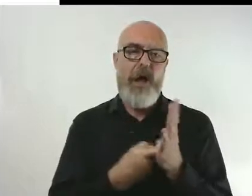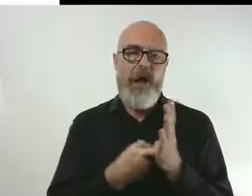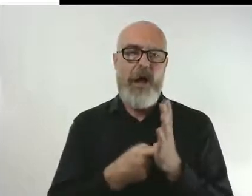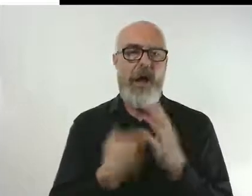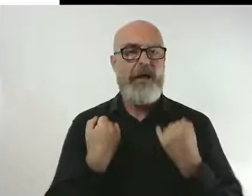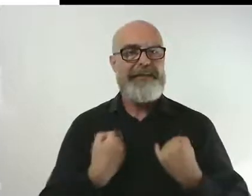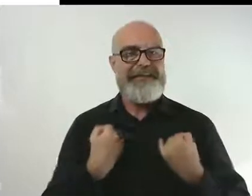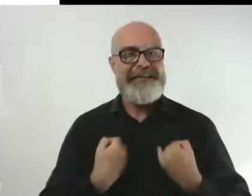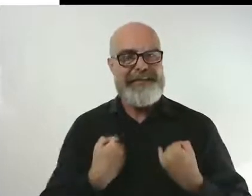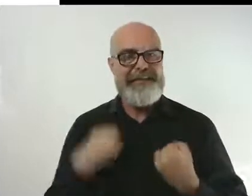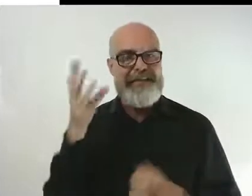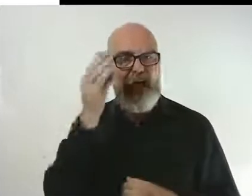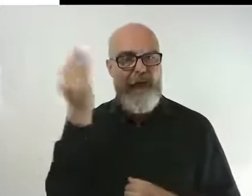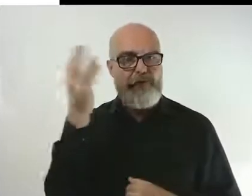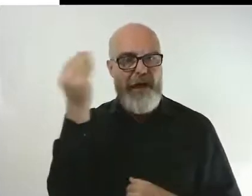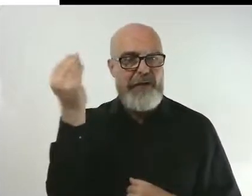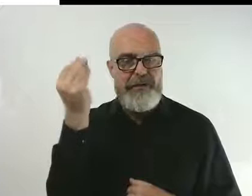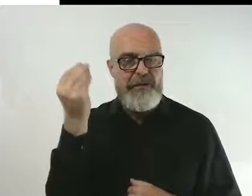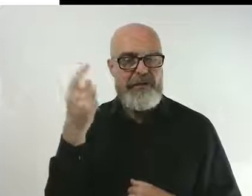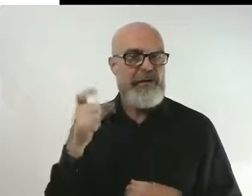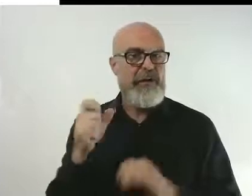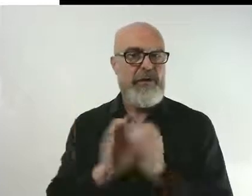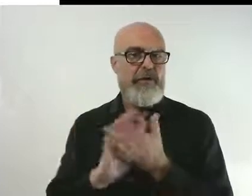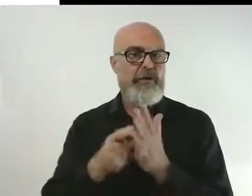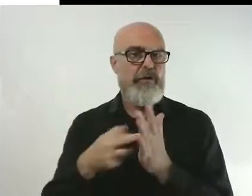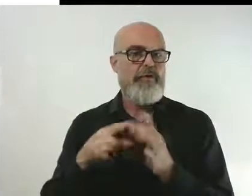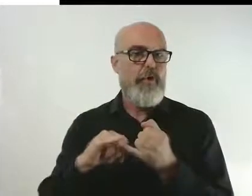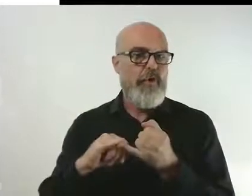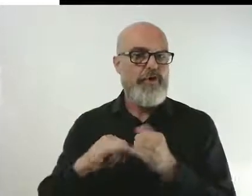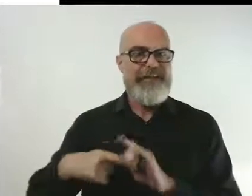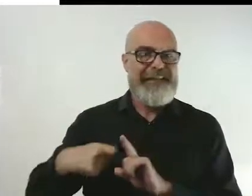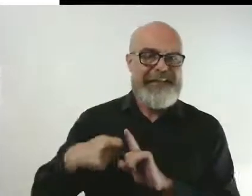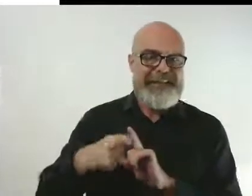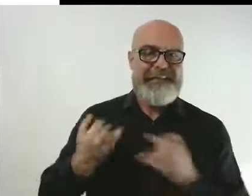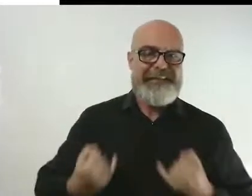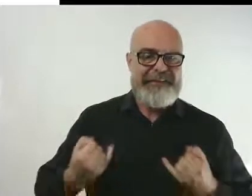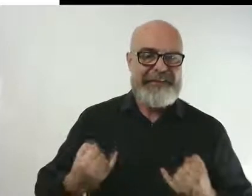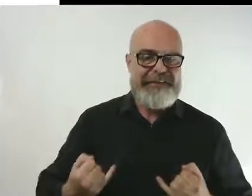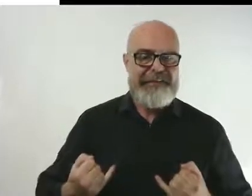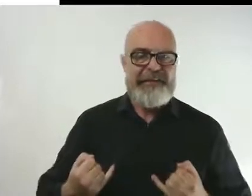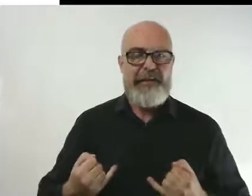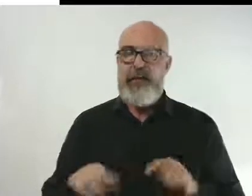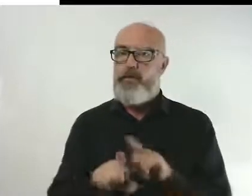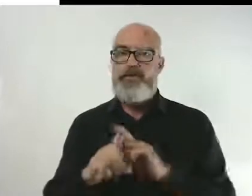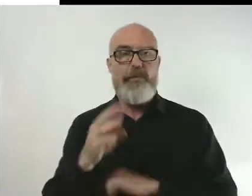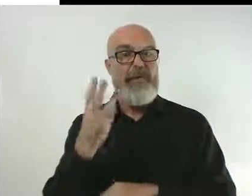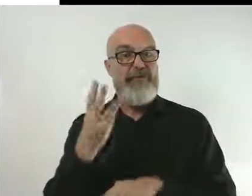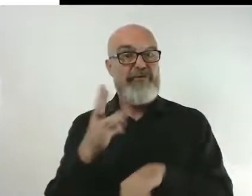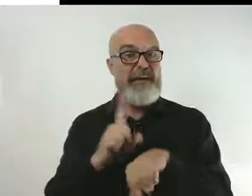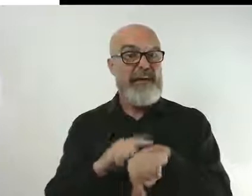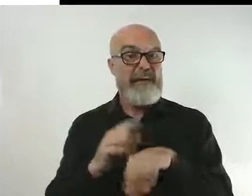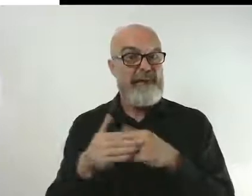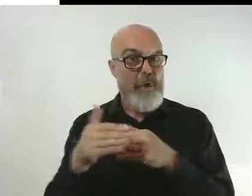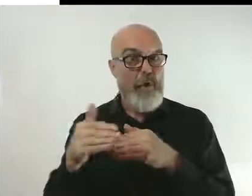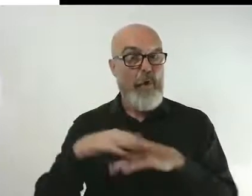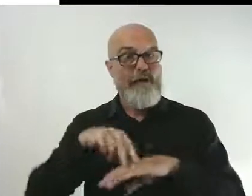disease, Alzheimer's and dementia, diabetes, chronic kidney disease, is tied to threefold risk of